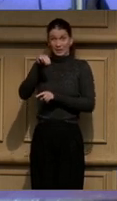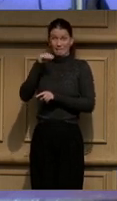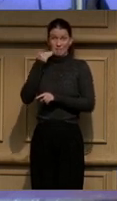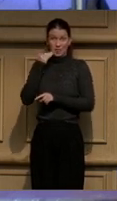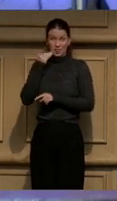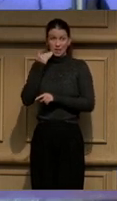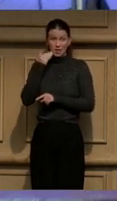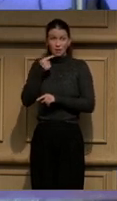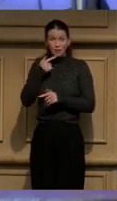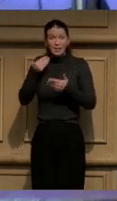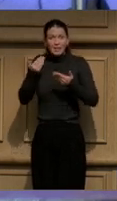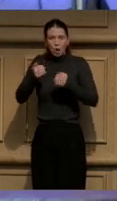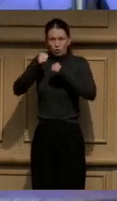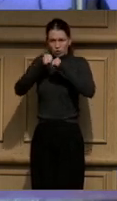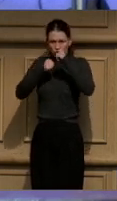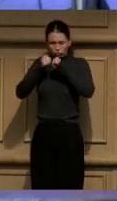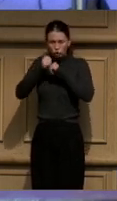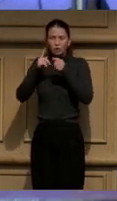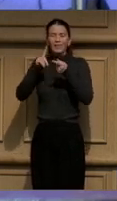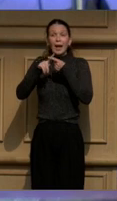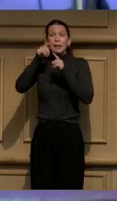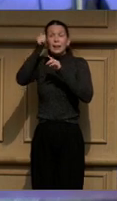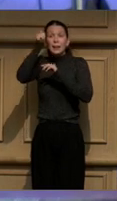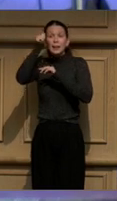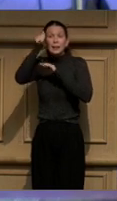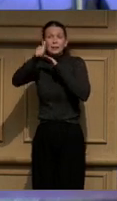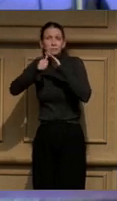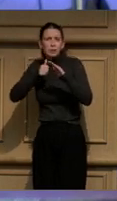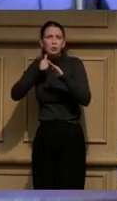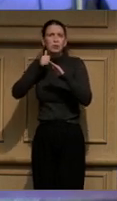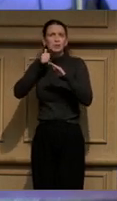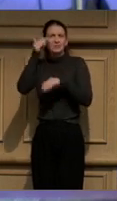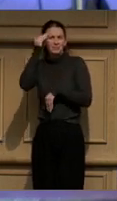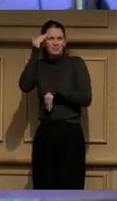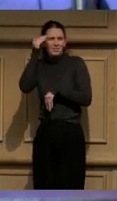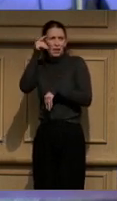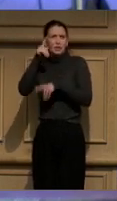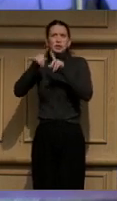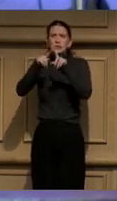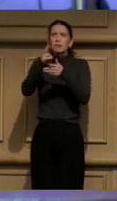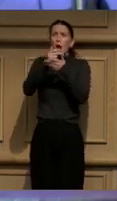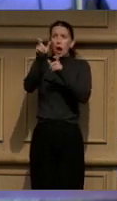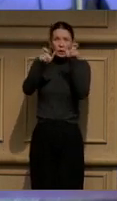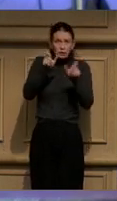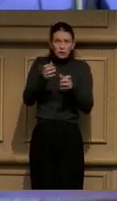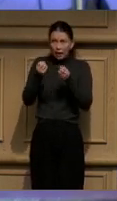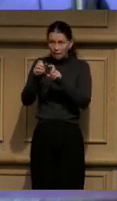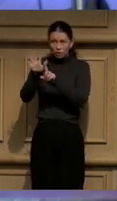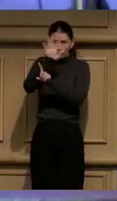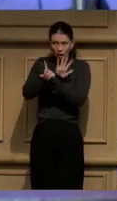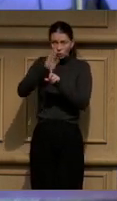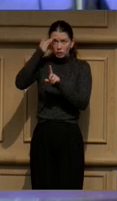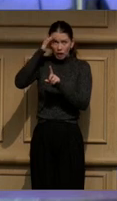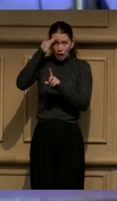and the actually artistic expertise from artistic directors around the country, from the plethora of